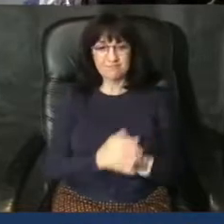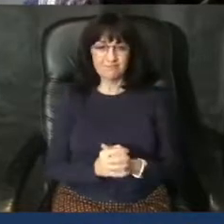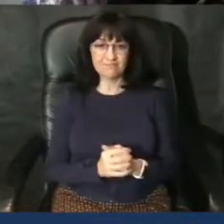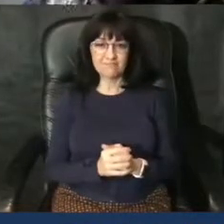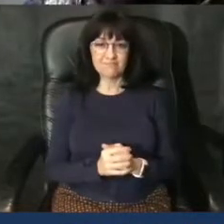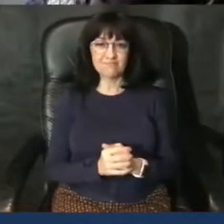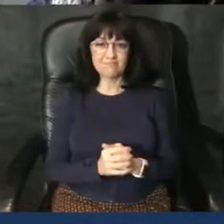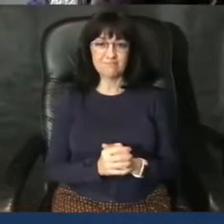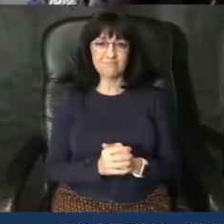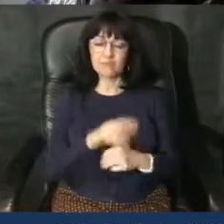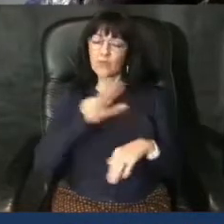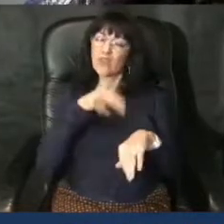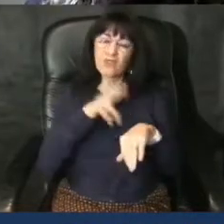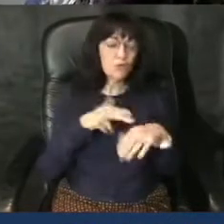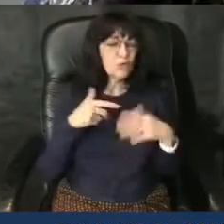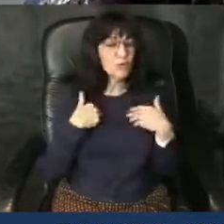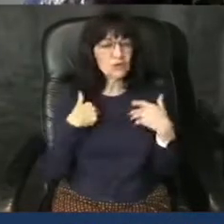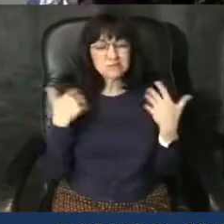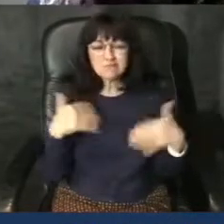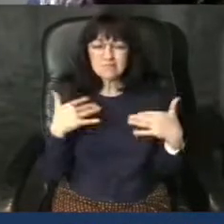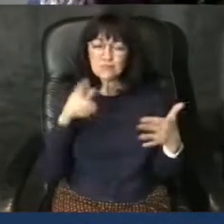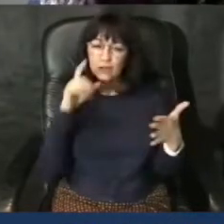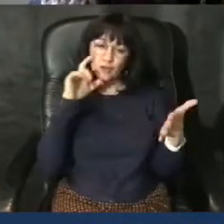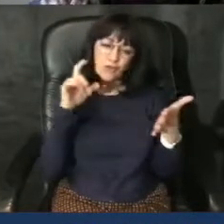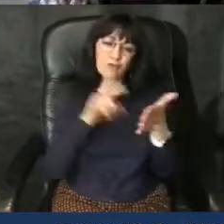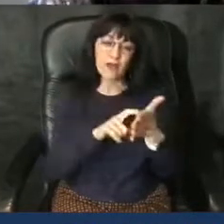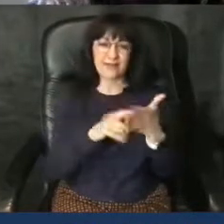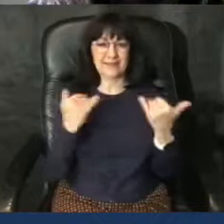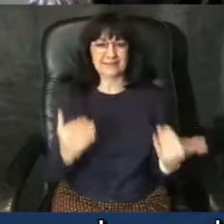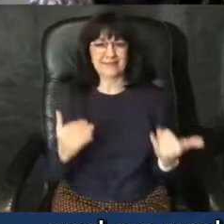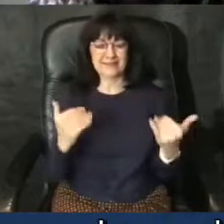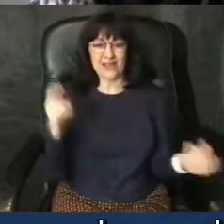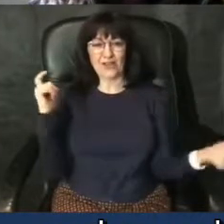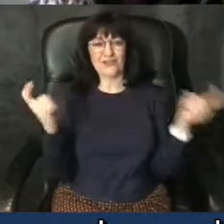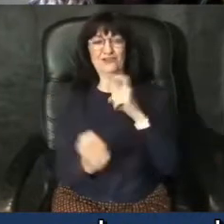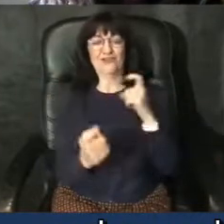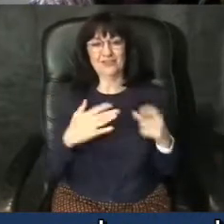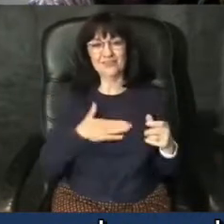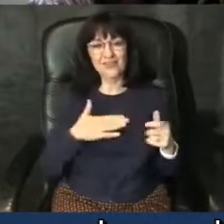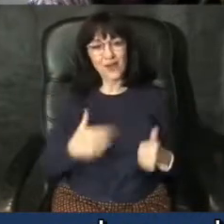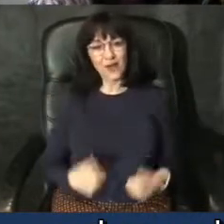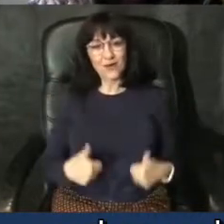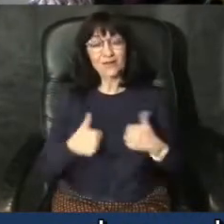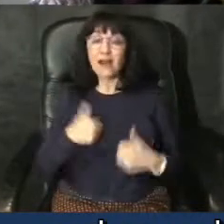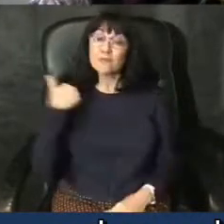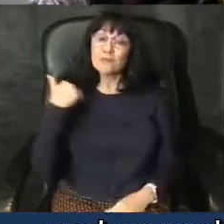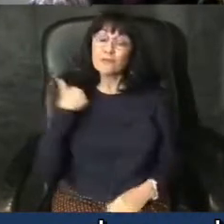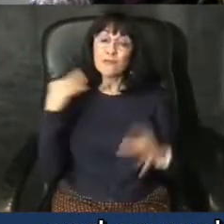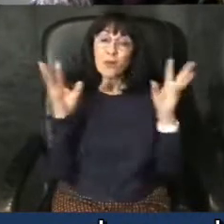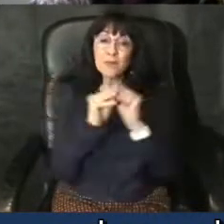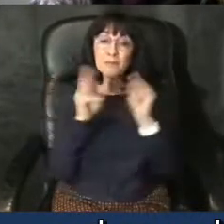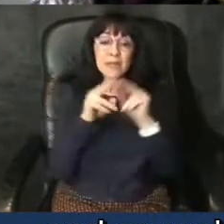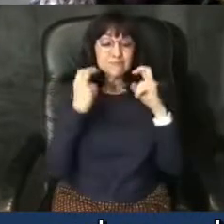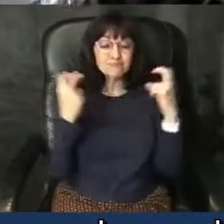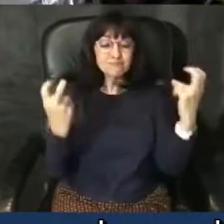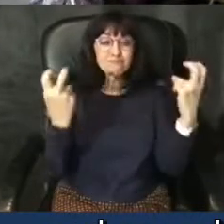And of course, we recognize that this is all a big change in our lives. And as we've discussed before, we worry a